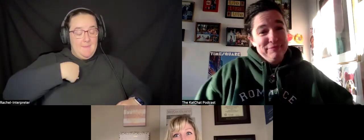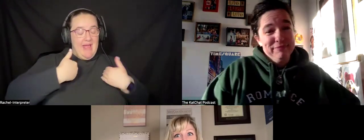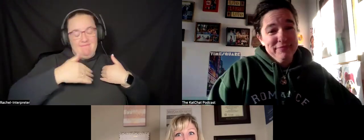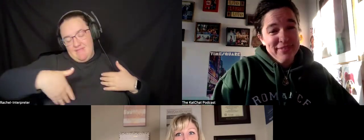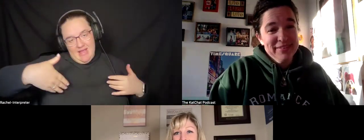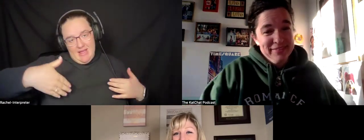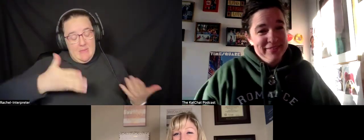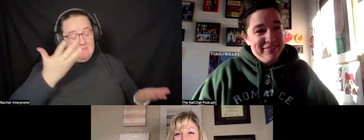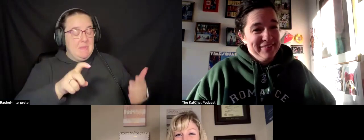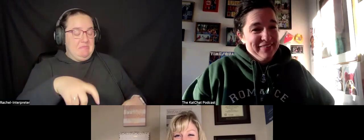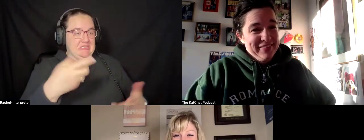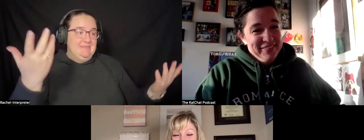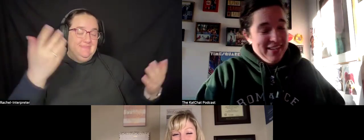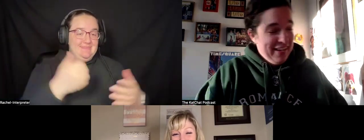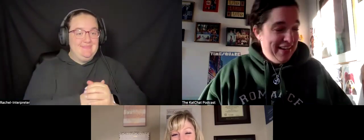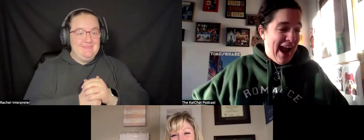maybe I should.